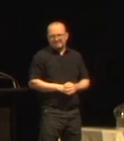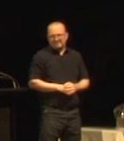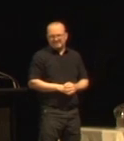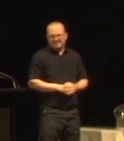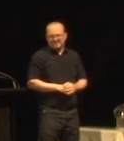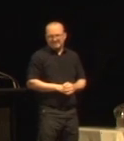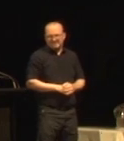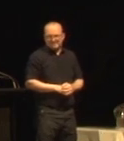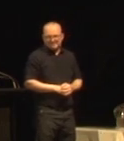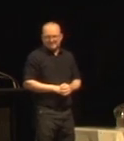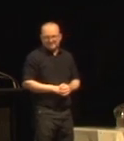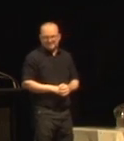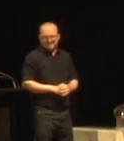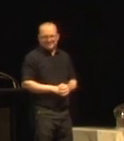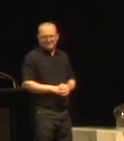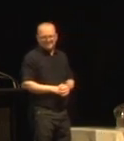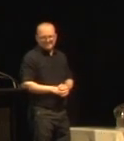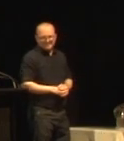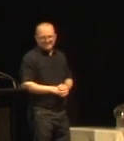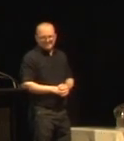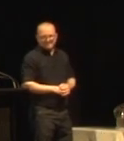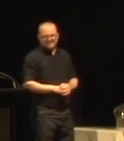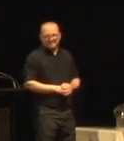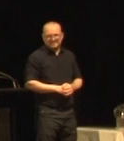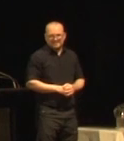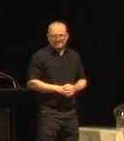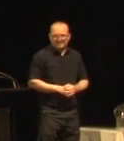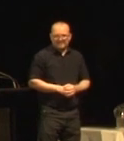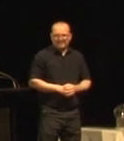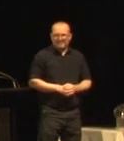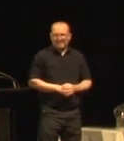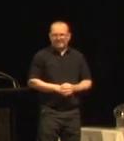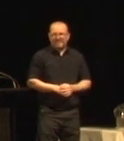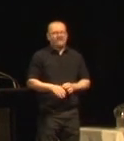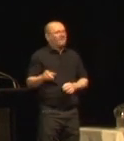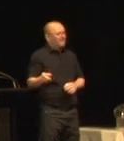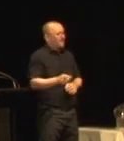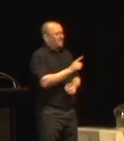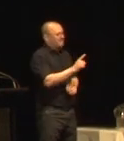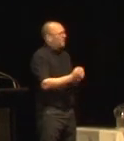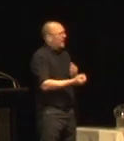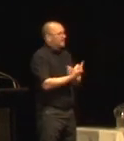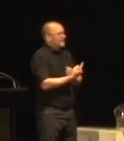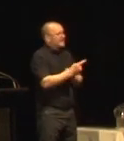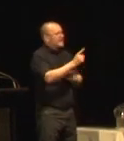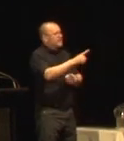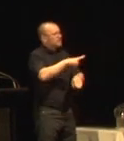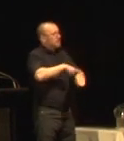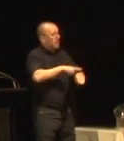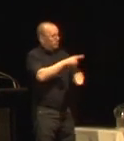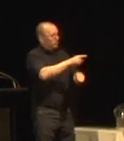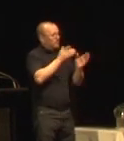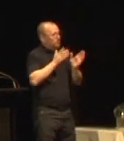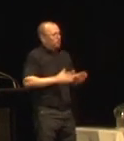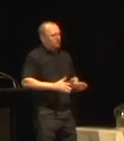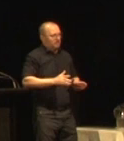Yeah. So what's going on here? So in the time that you as a Homo sapien think of the thought and